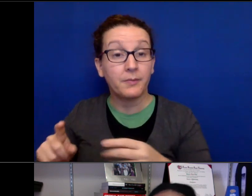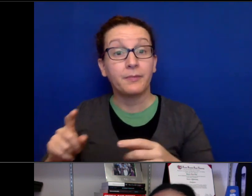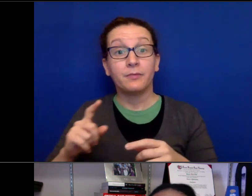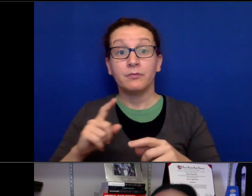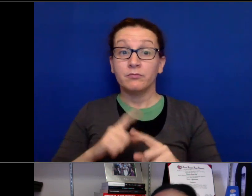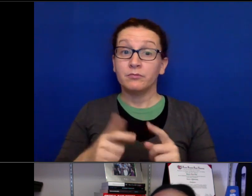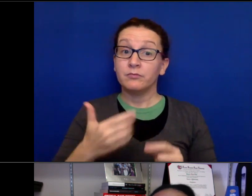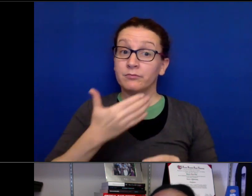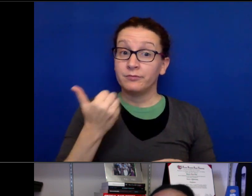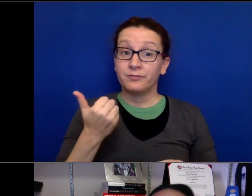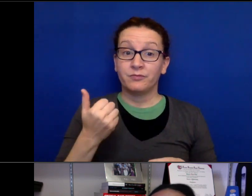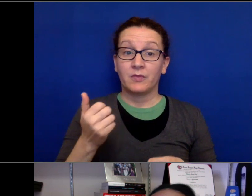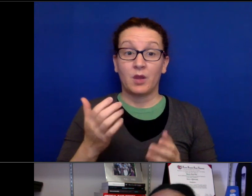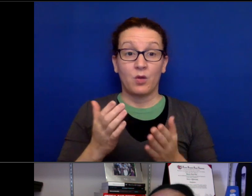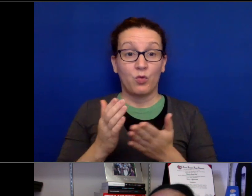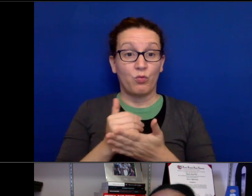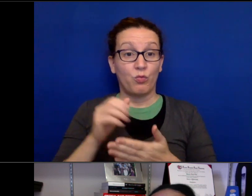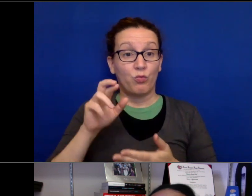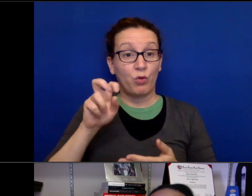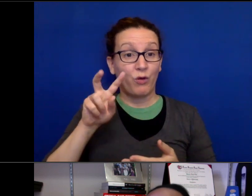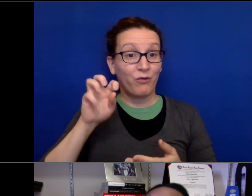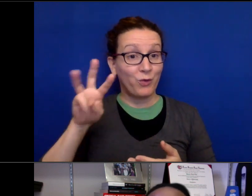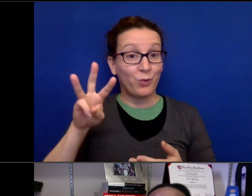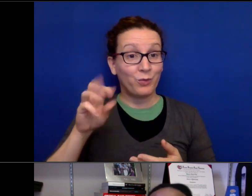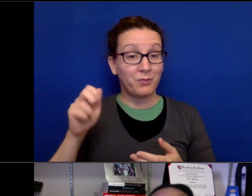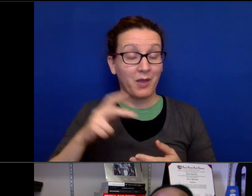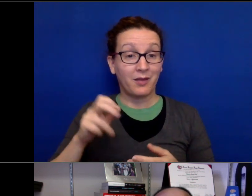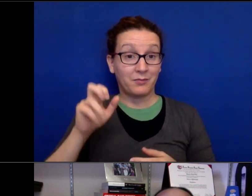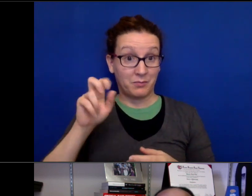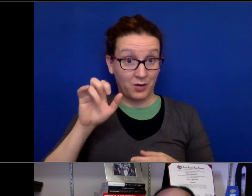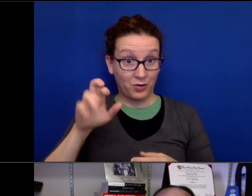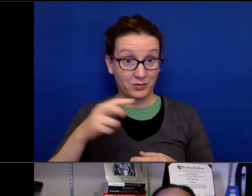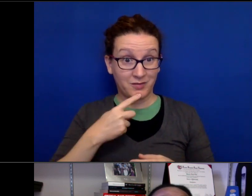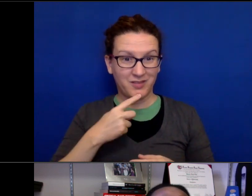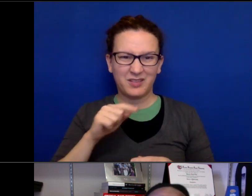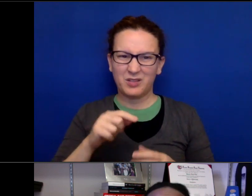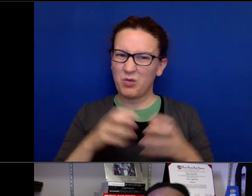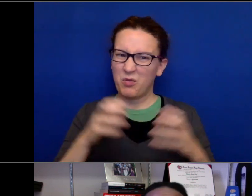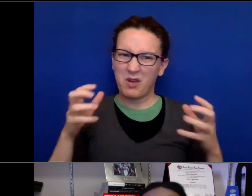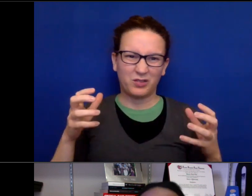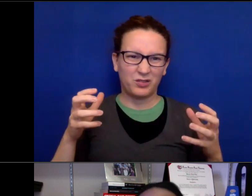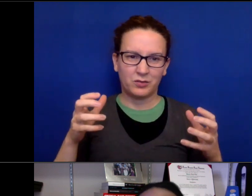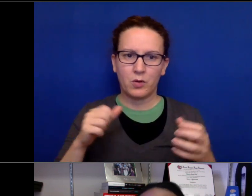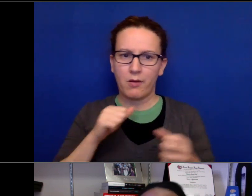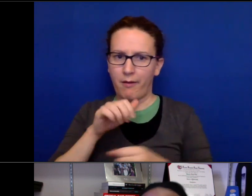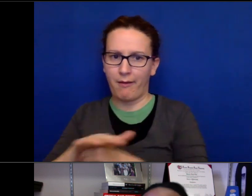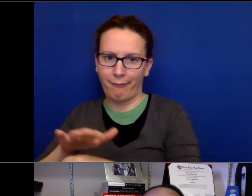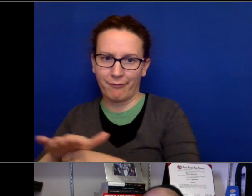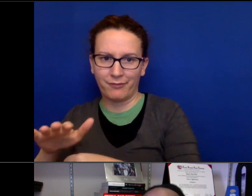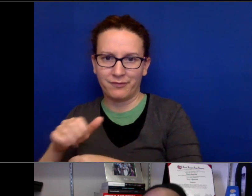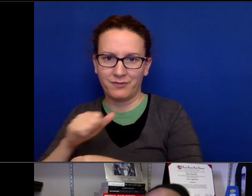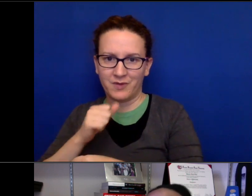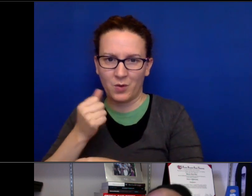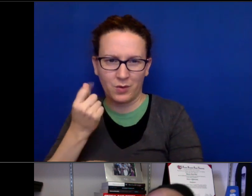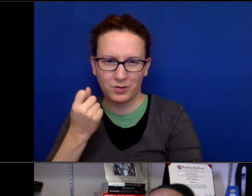when reviews come back and an editor maybe says it's too much versus this is not enough, we don't quite